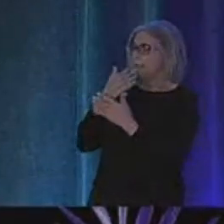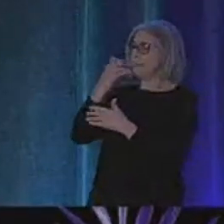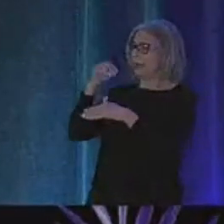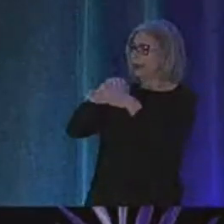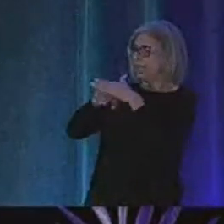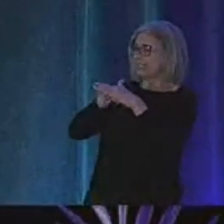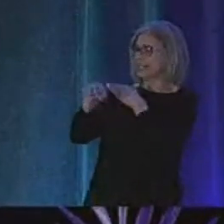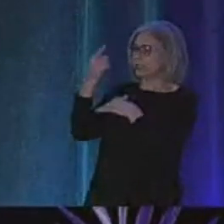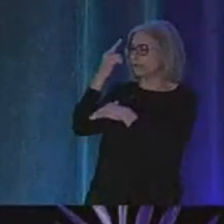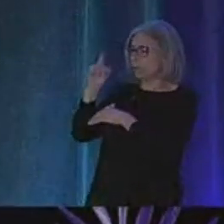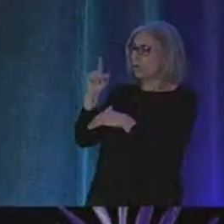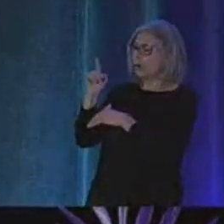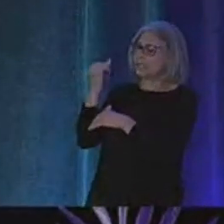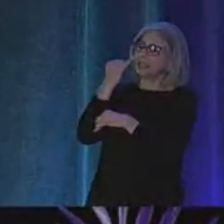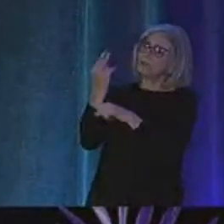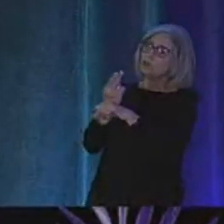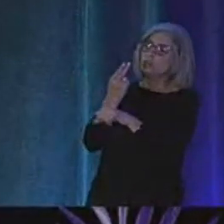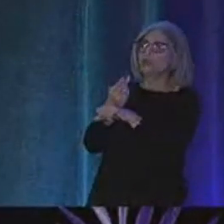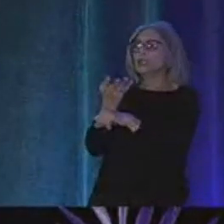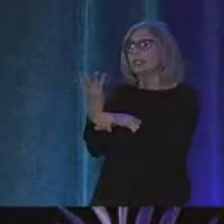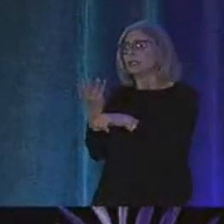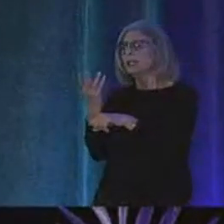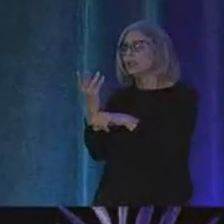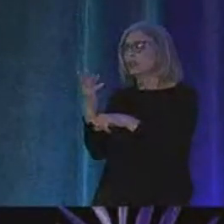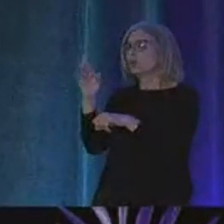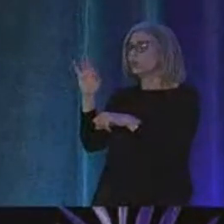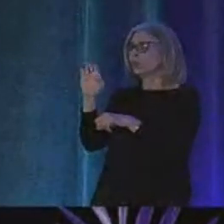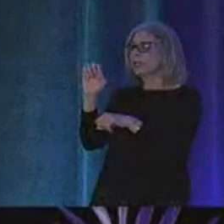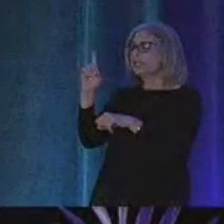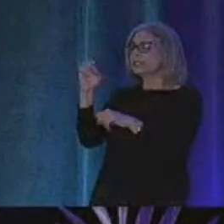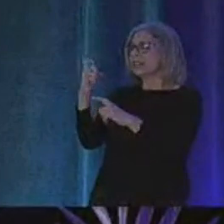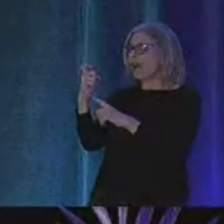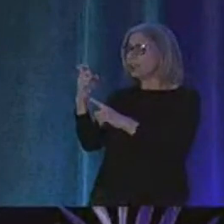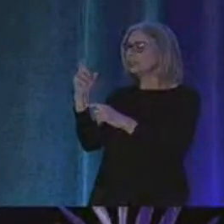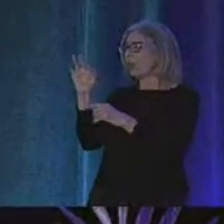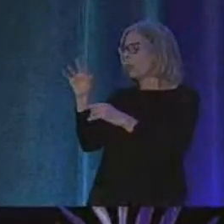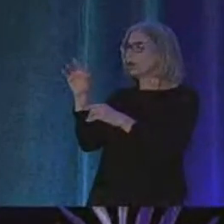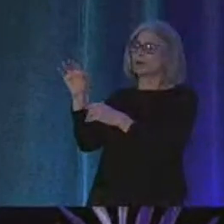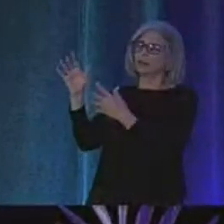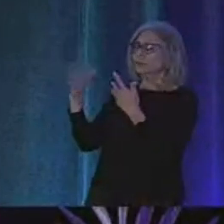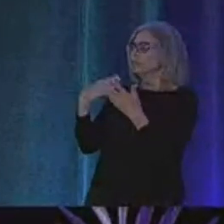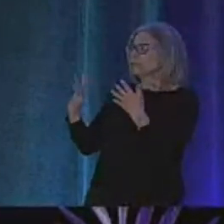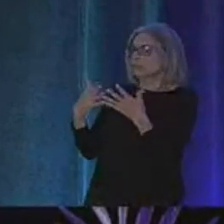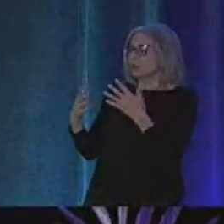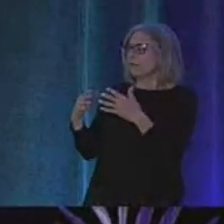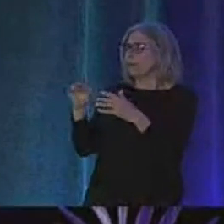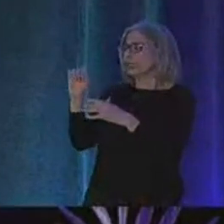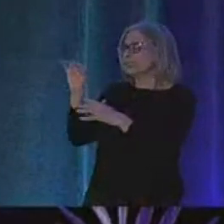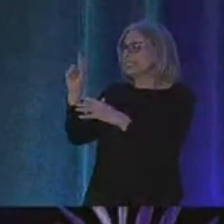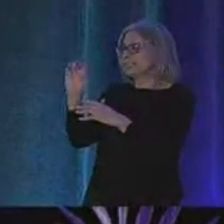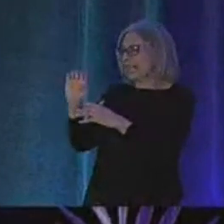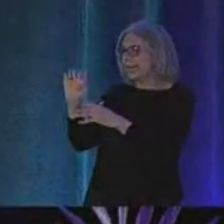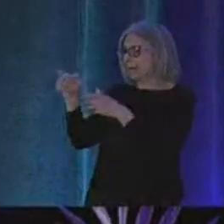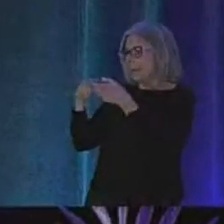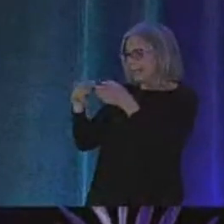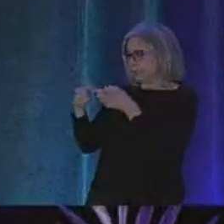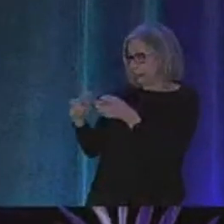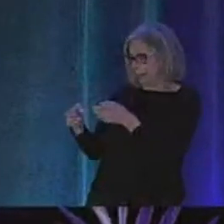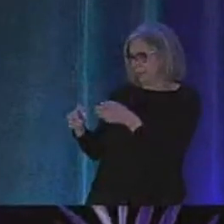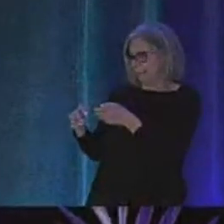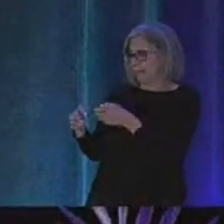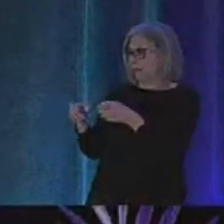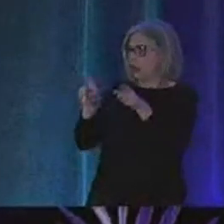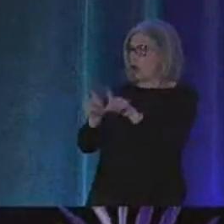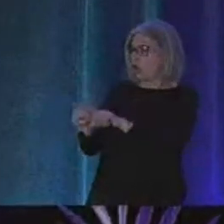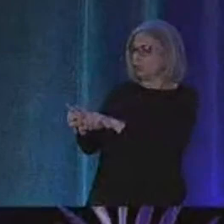access to, if you're using Redux or MobX State Tree or something like that for state management. And then